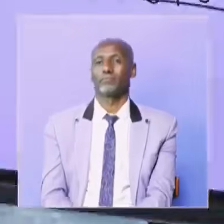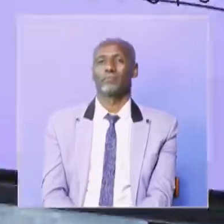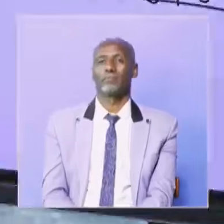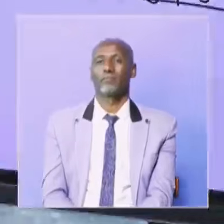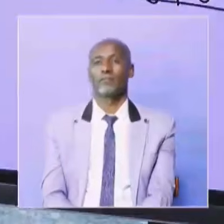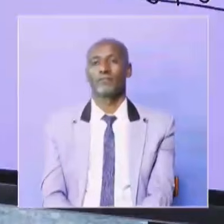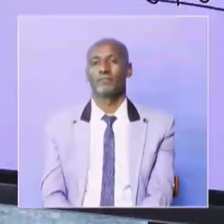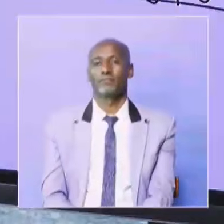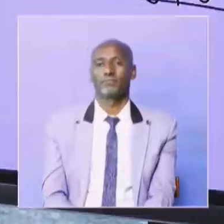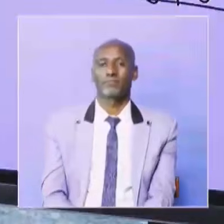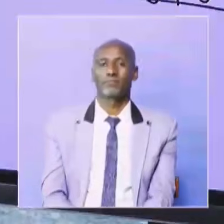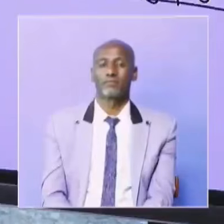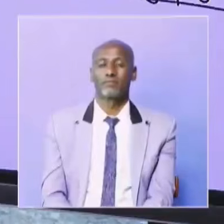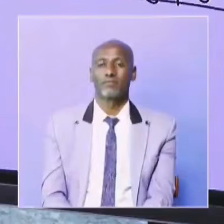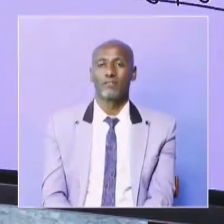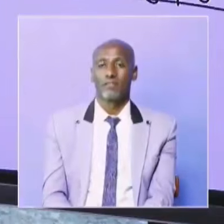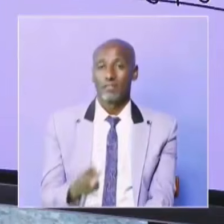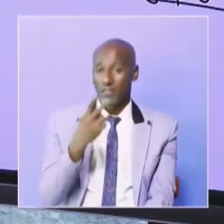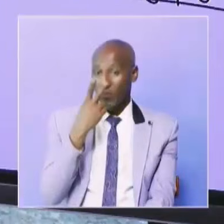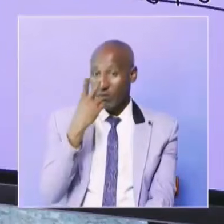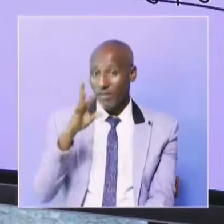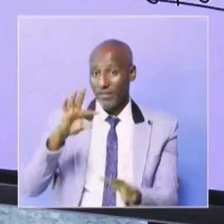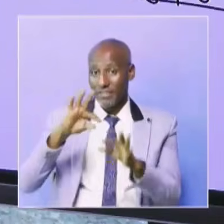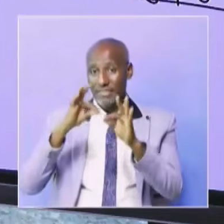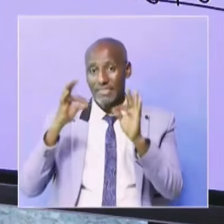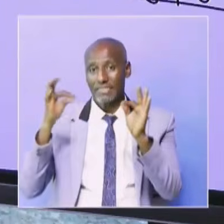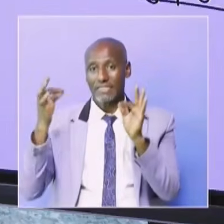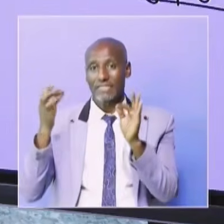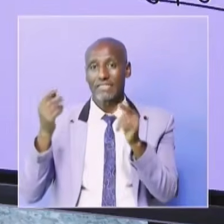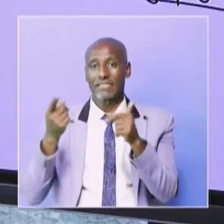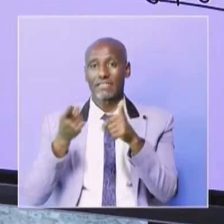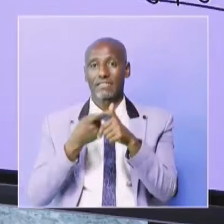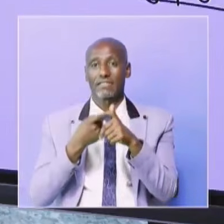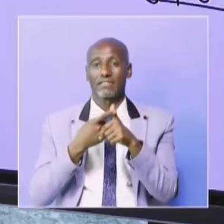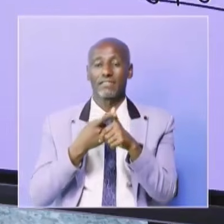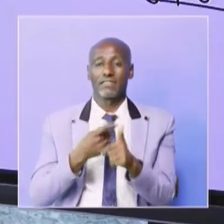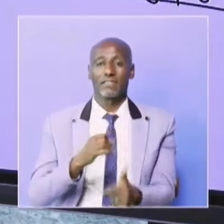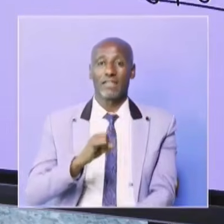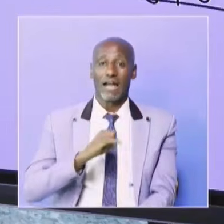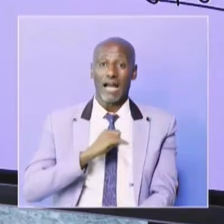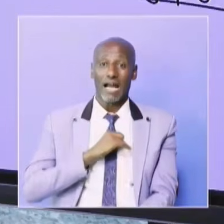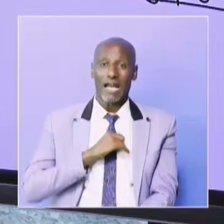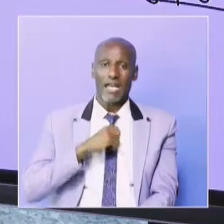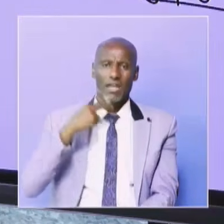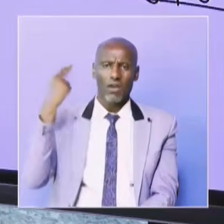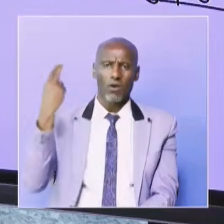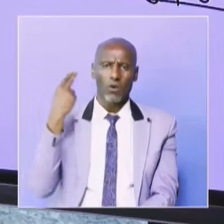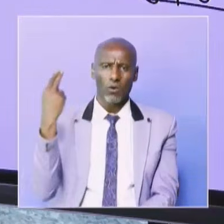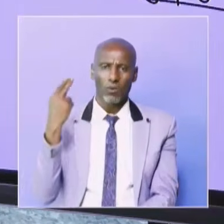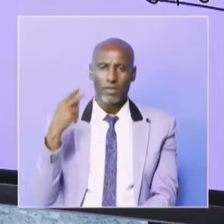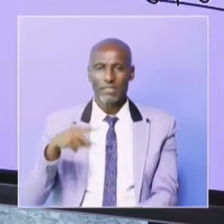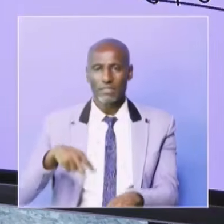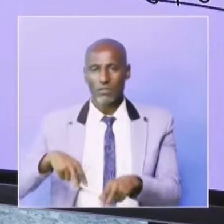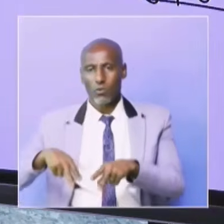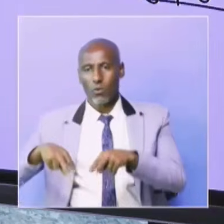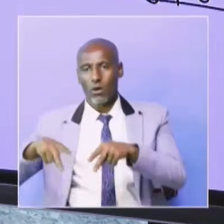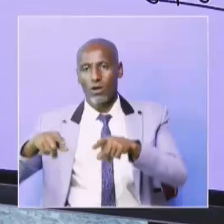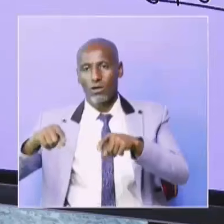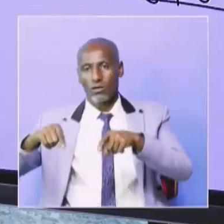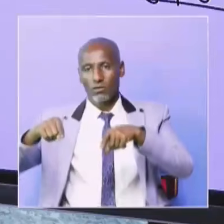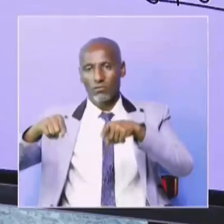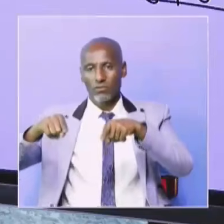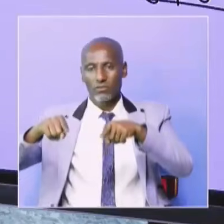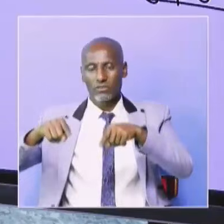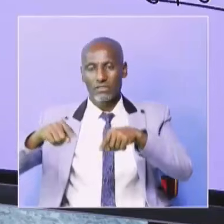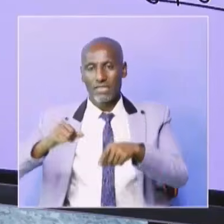Here we go. Now look at these sentences. The first one, I always walk on foot, which means I don't use